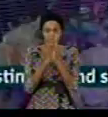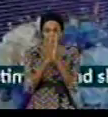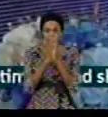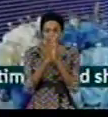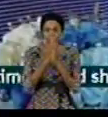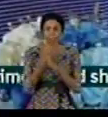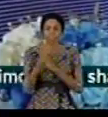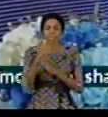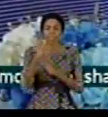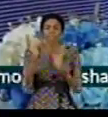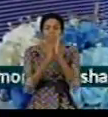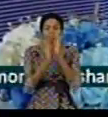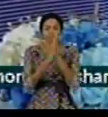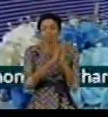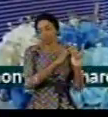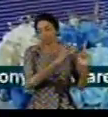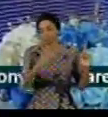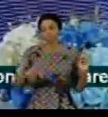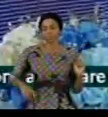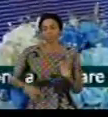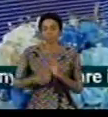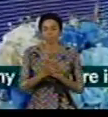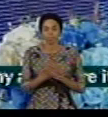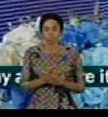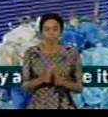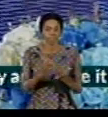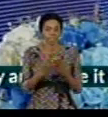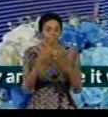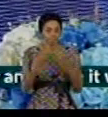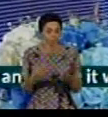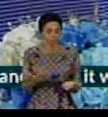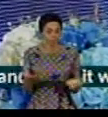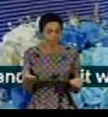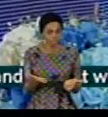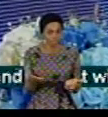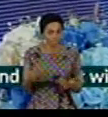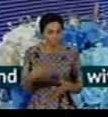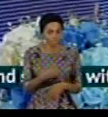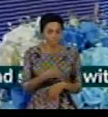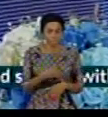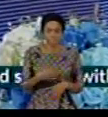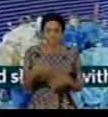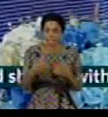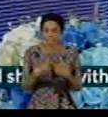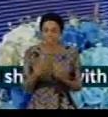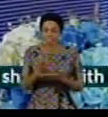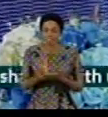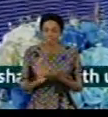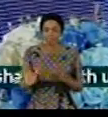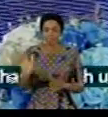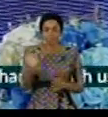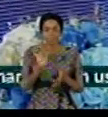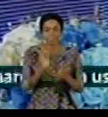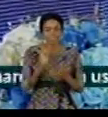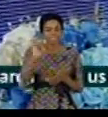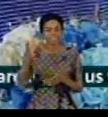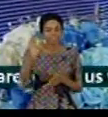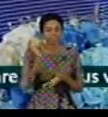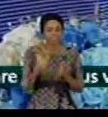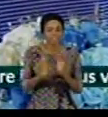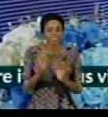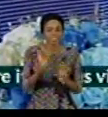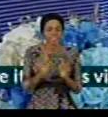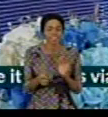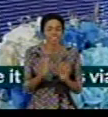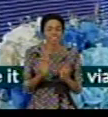praise the Lord before the alpha location we have some testimony online why they are preparing them please let's listen